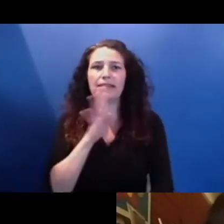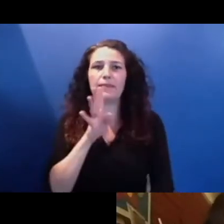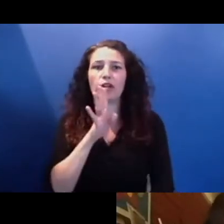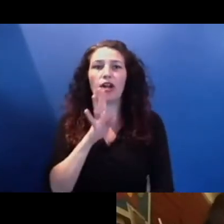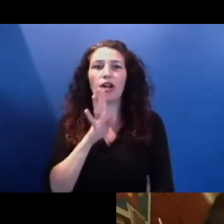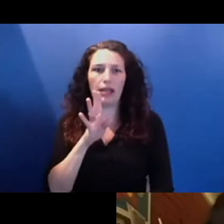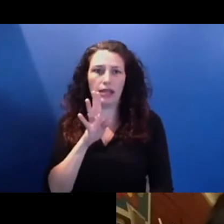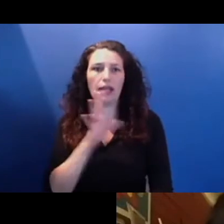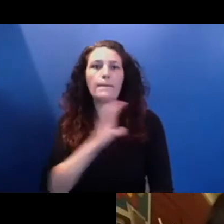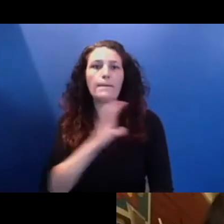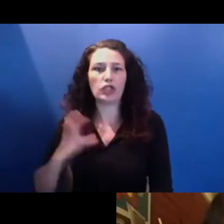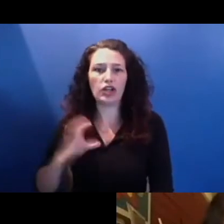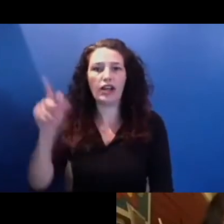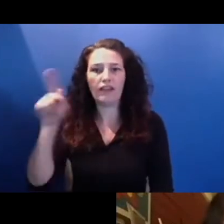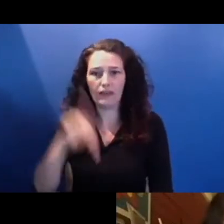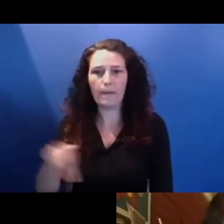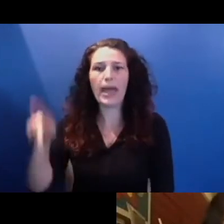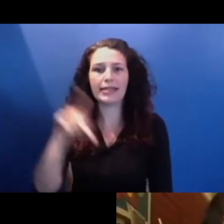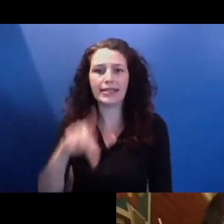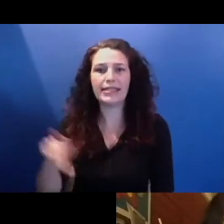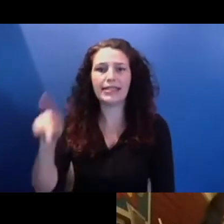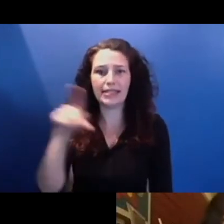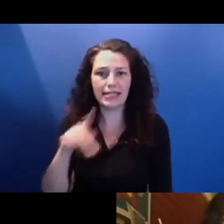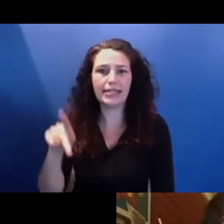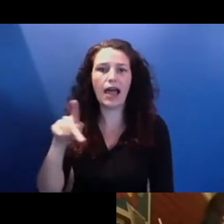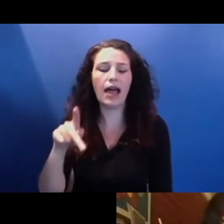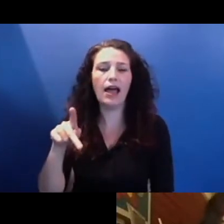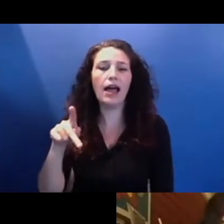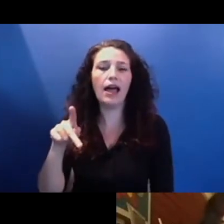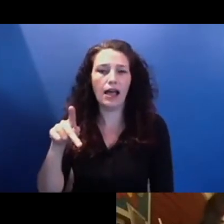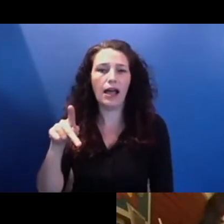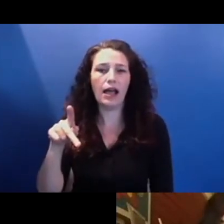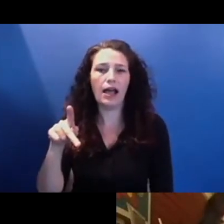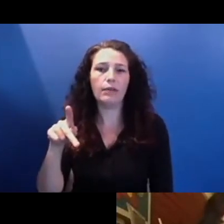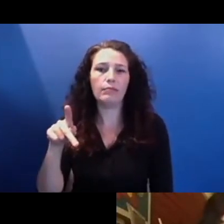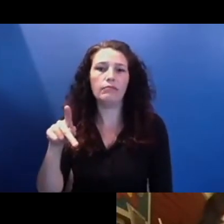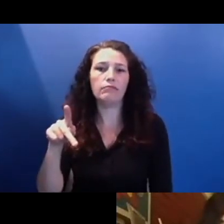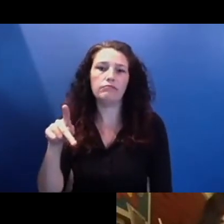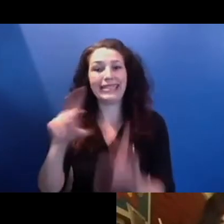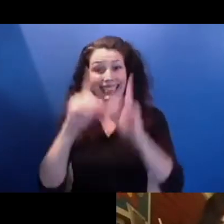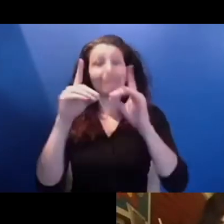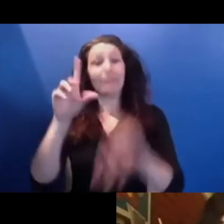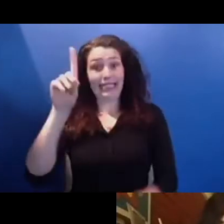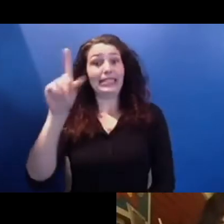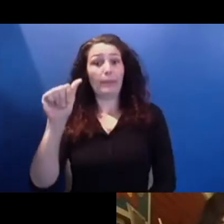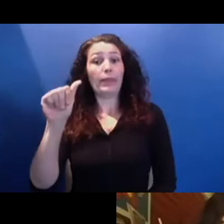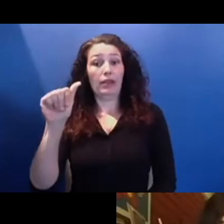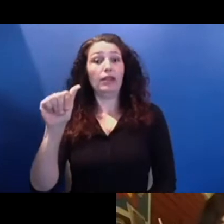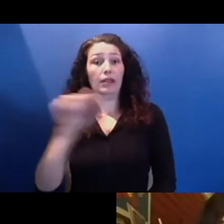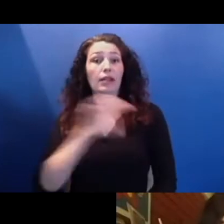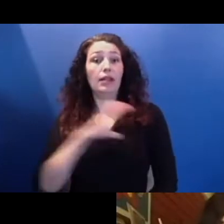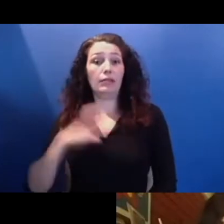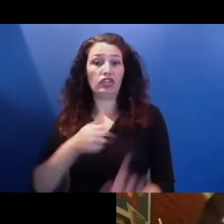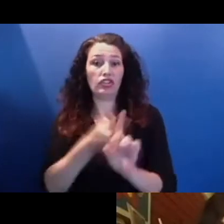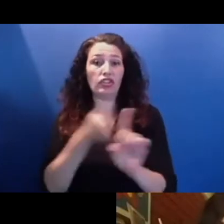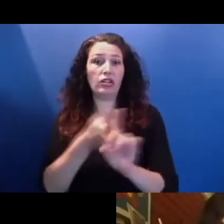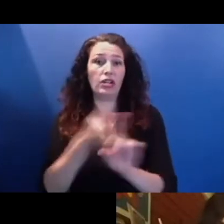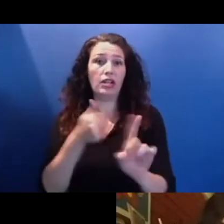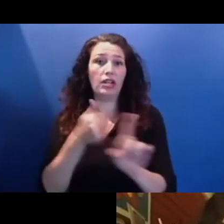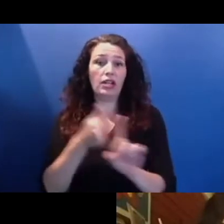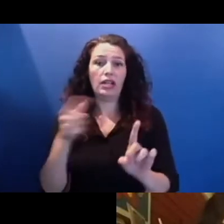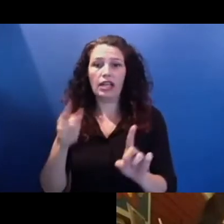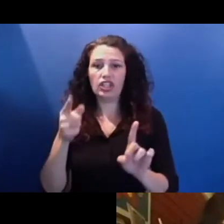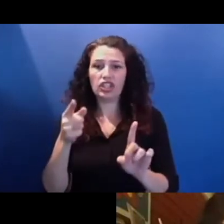Commission, and a founder of Shifting Creative Paradigms Entertainment and Productions,